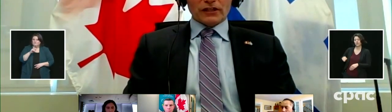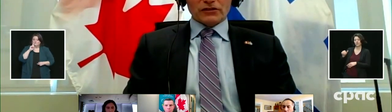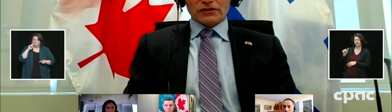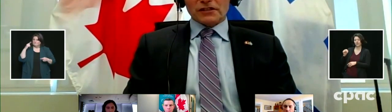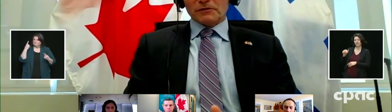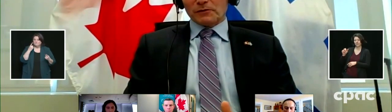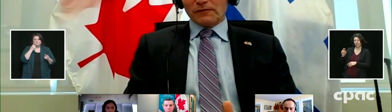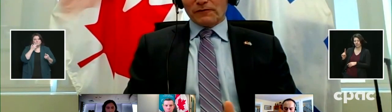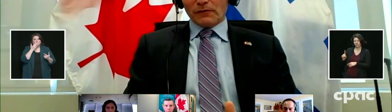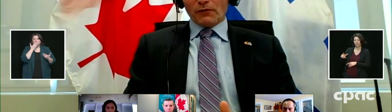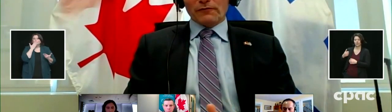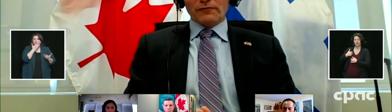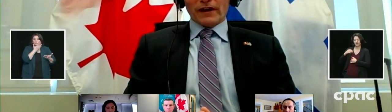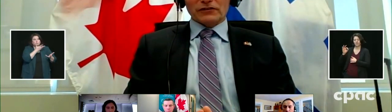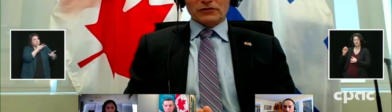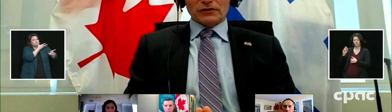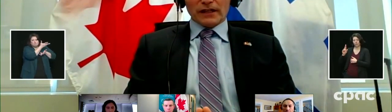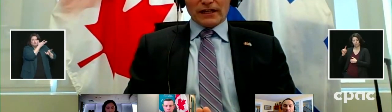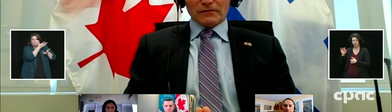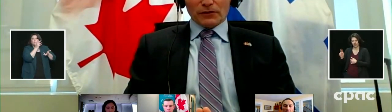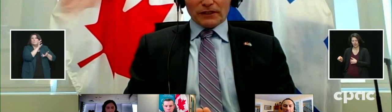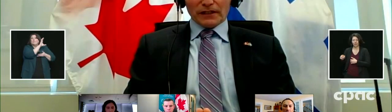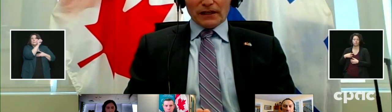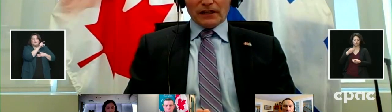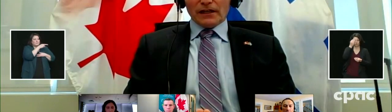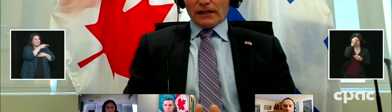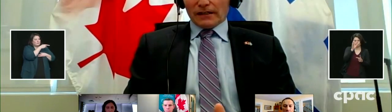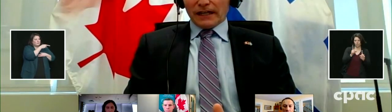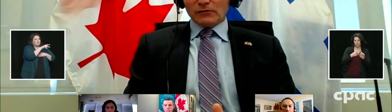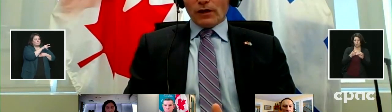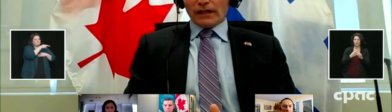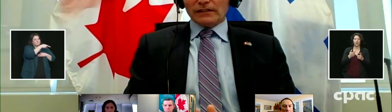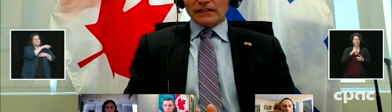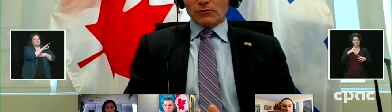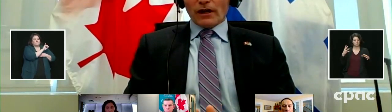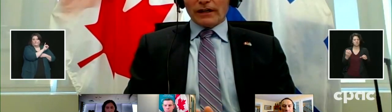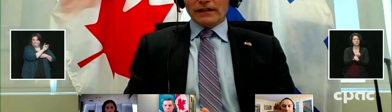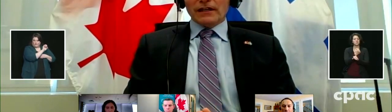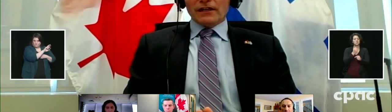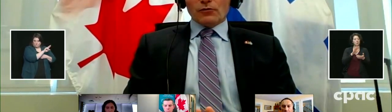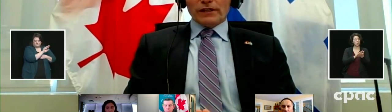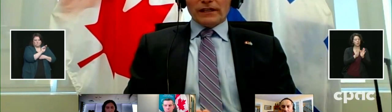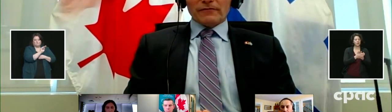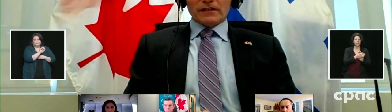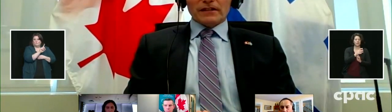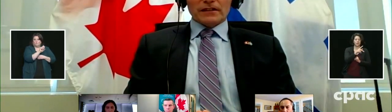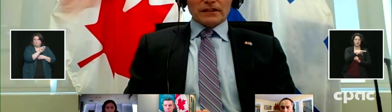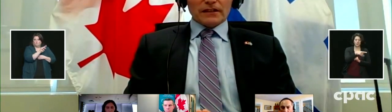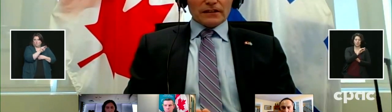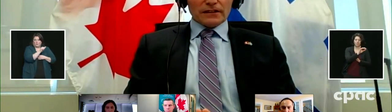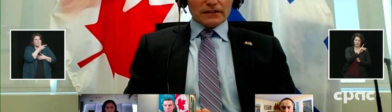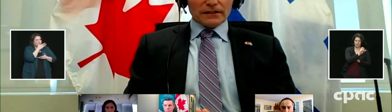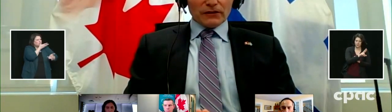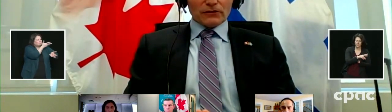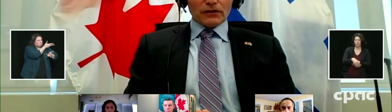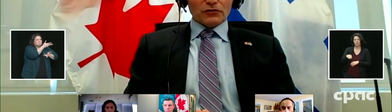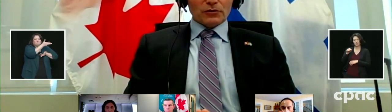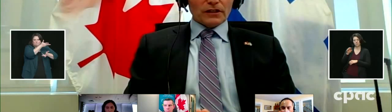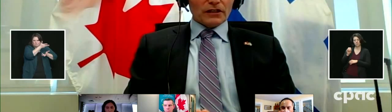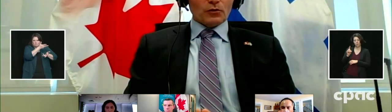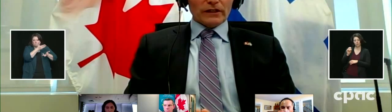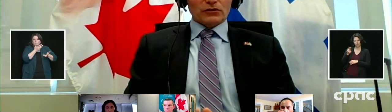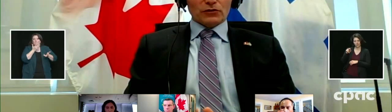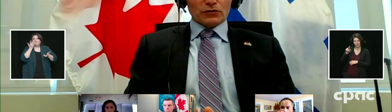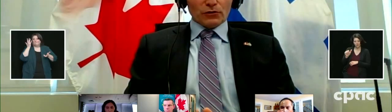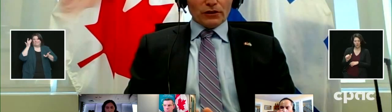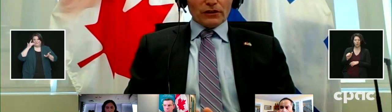excellent relationships with both Pfizer and Moderna. And that's why we have been the second country